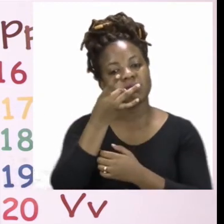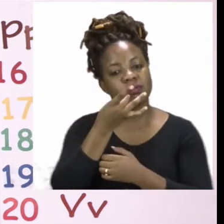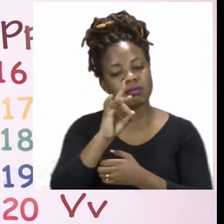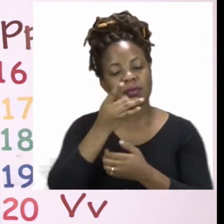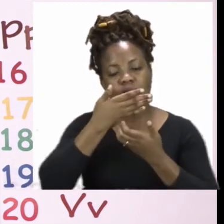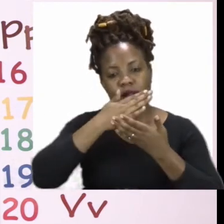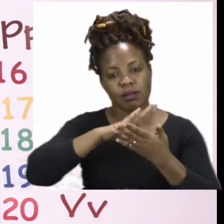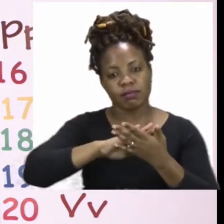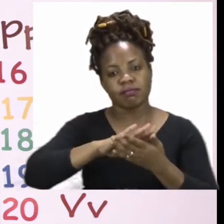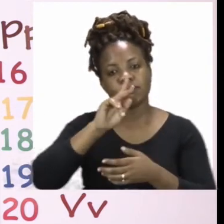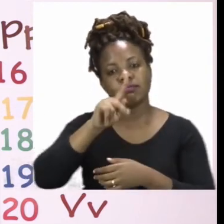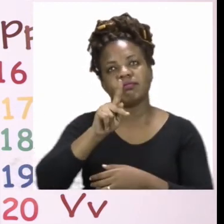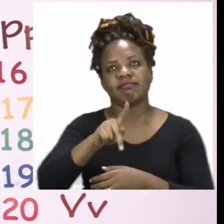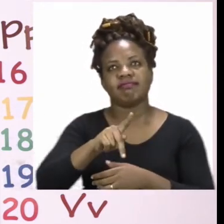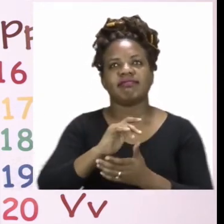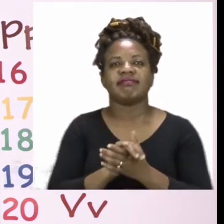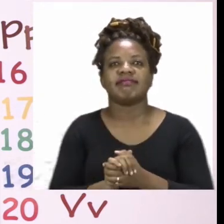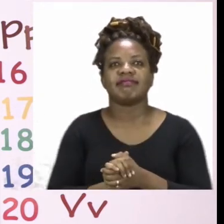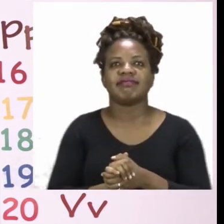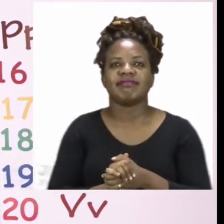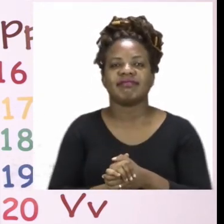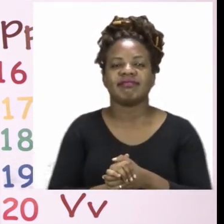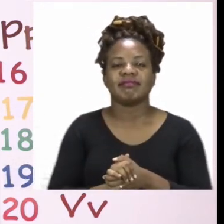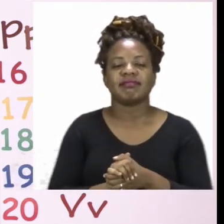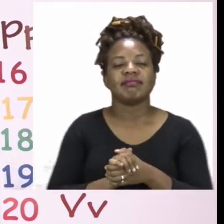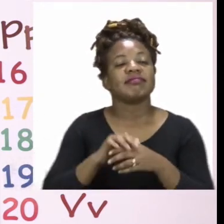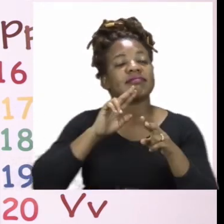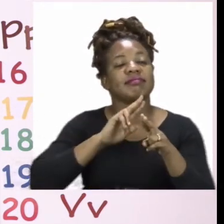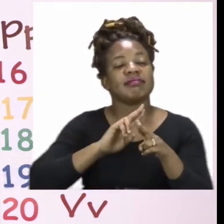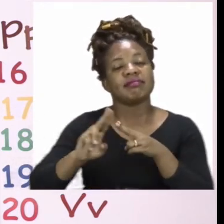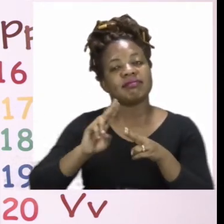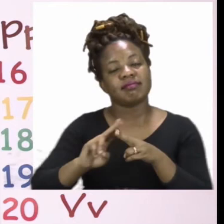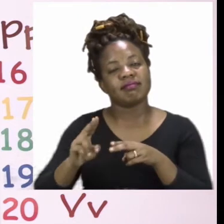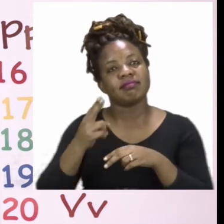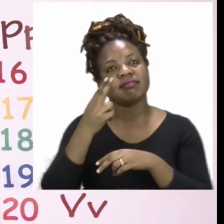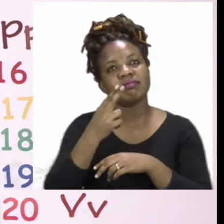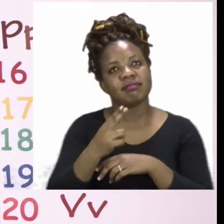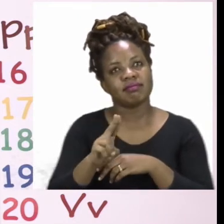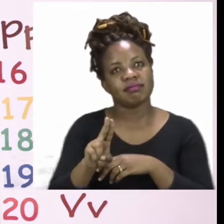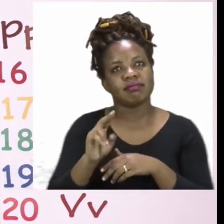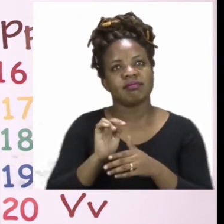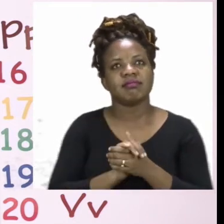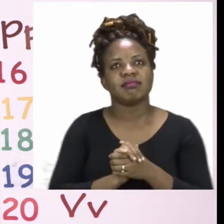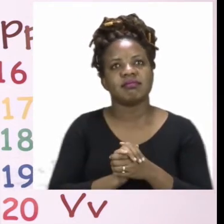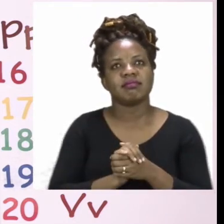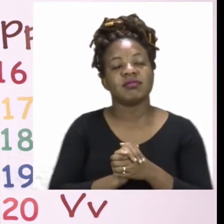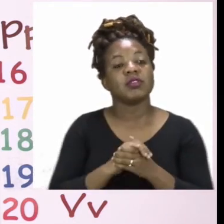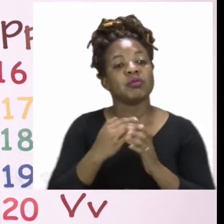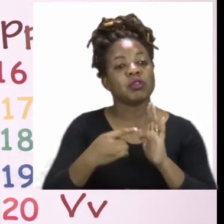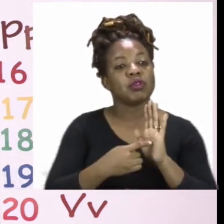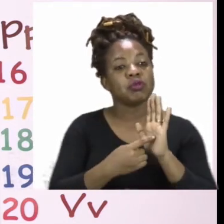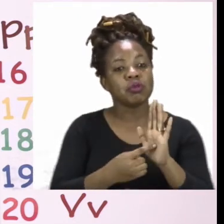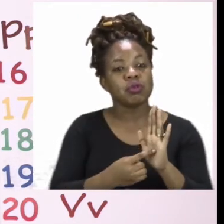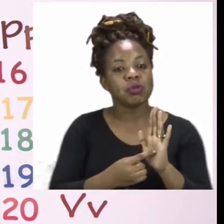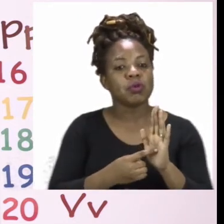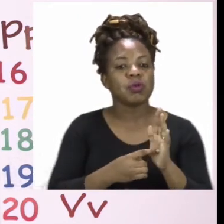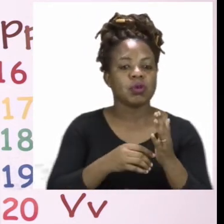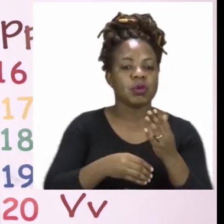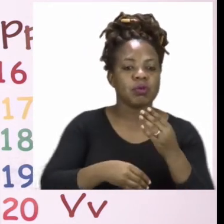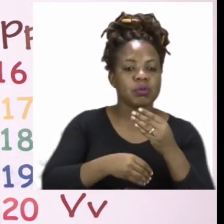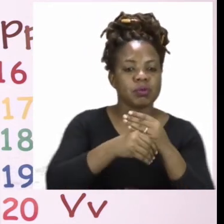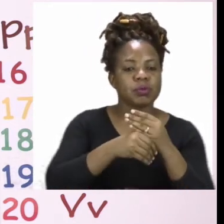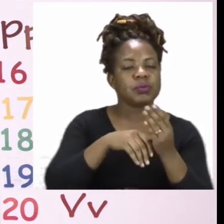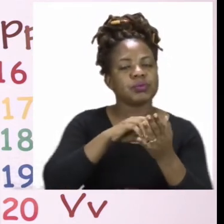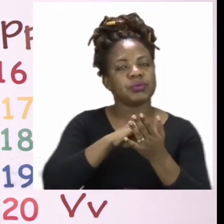more letters. So take your time, show your sum when you are writing it. And don't